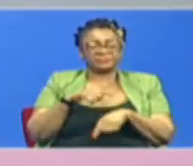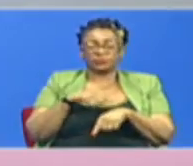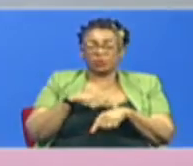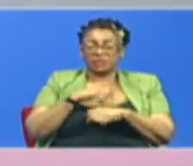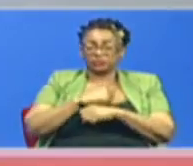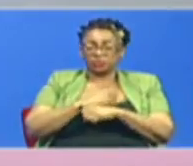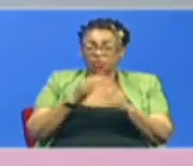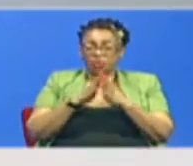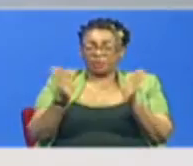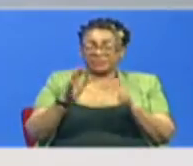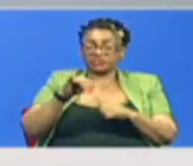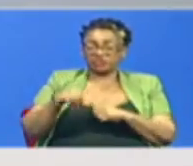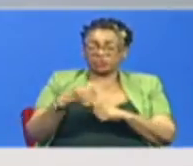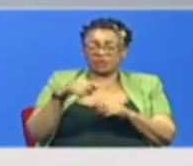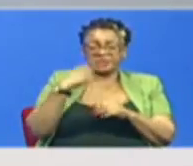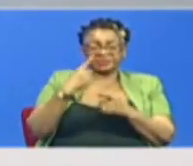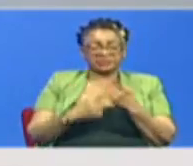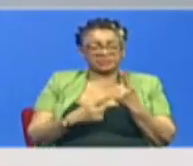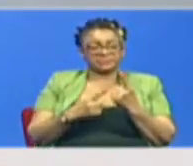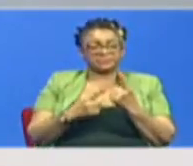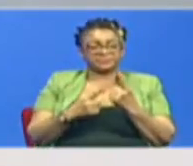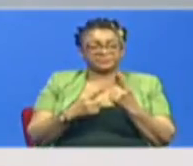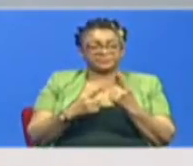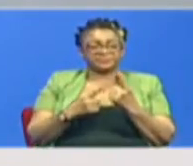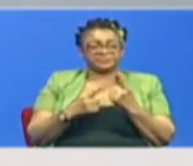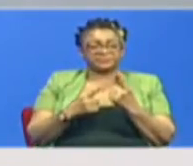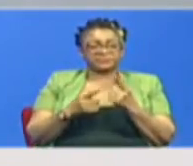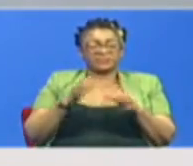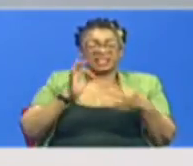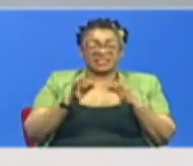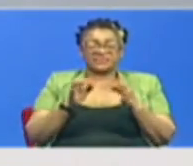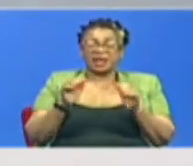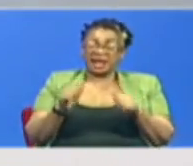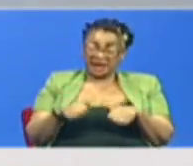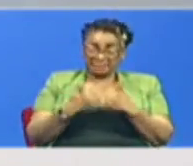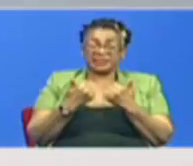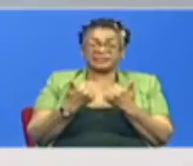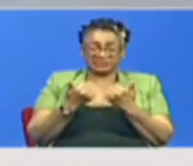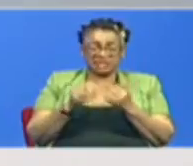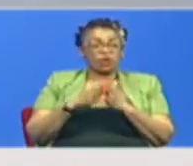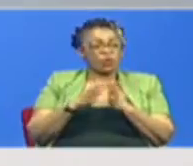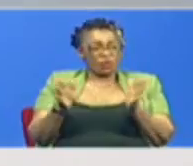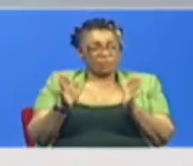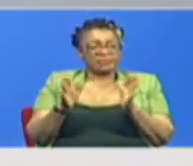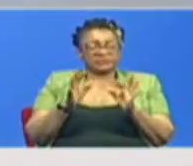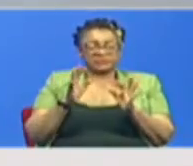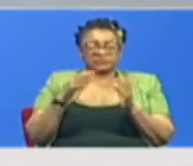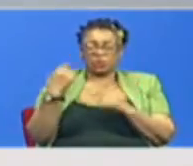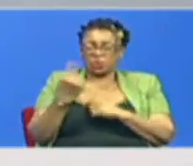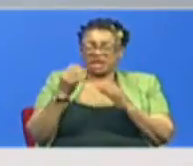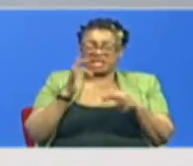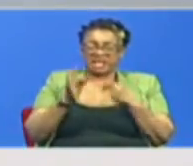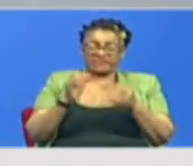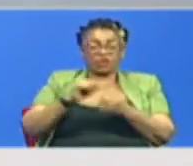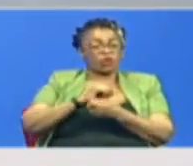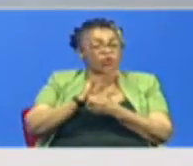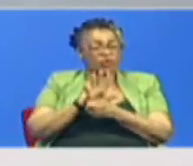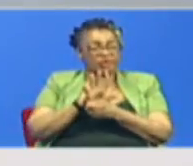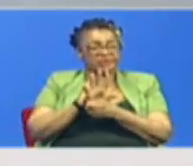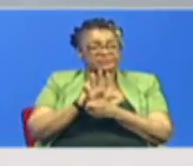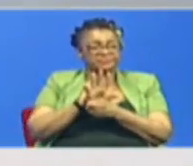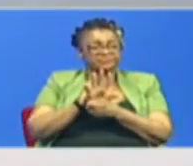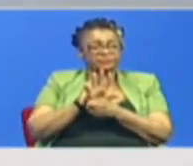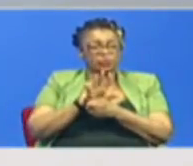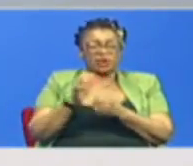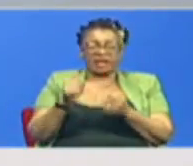in January next year, if at all they do, dependent on the coronavirus situation, many learners will relapse in their